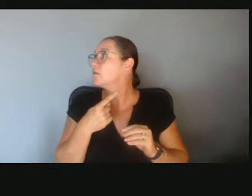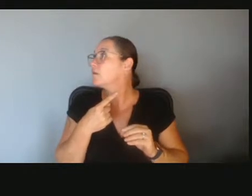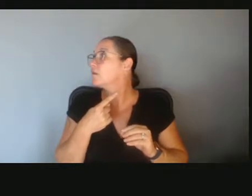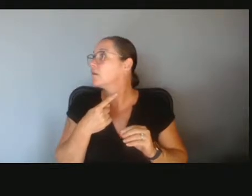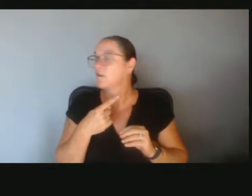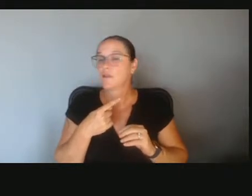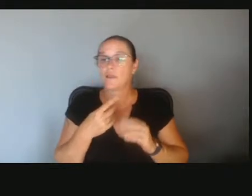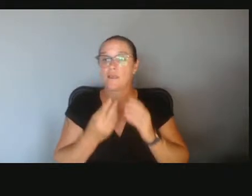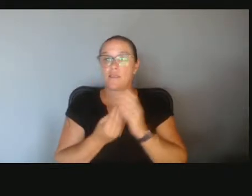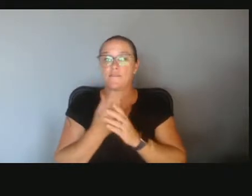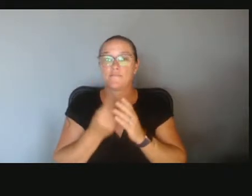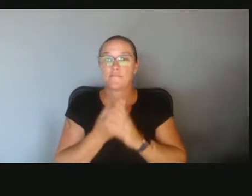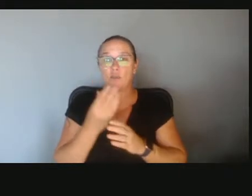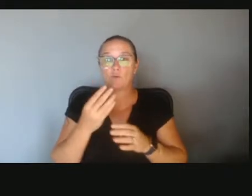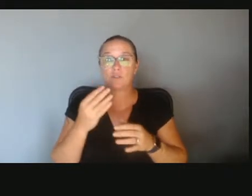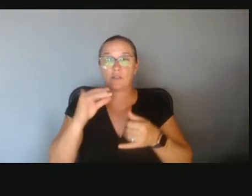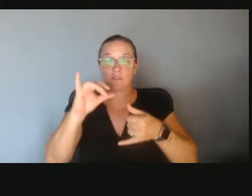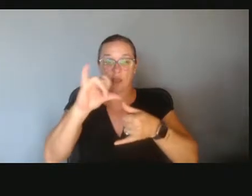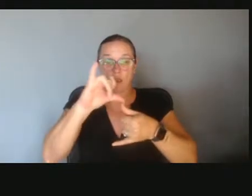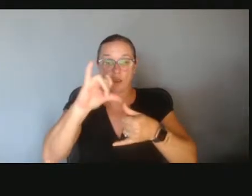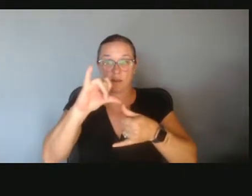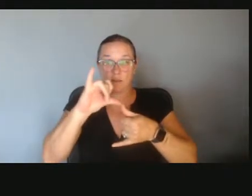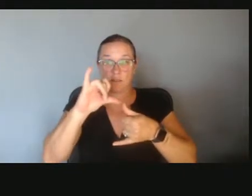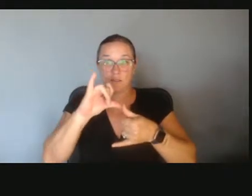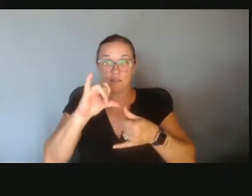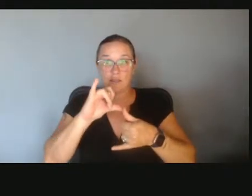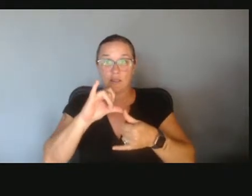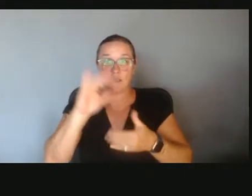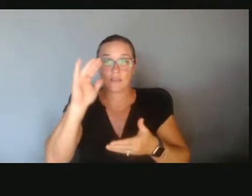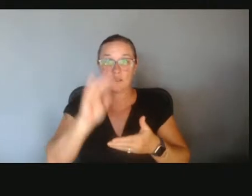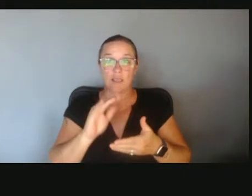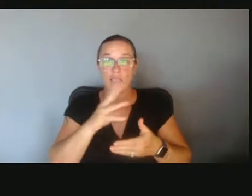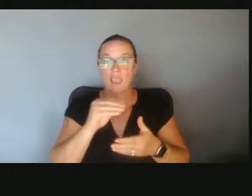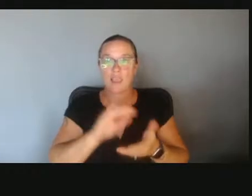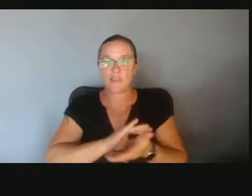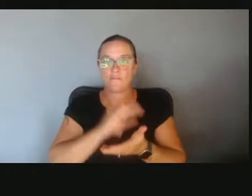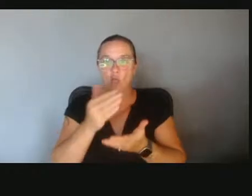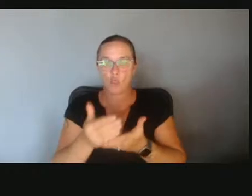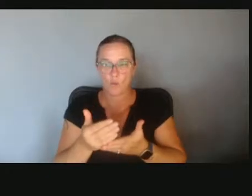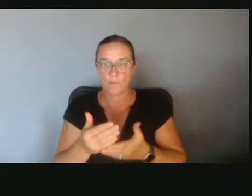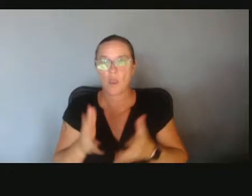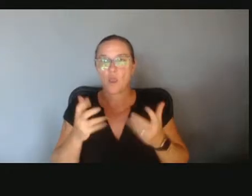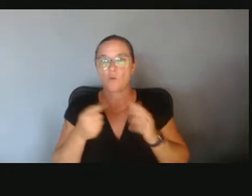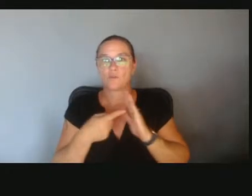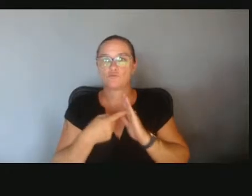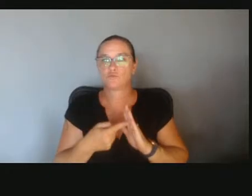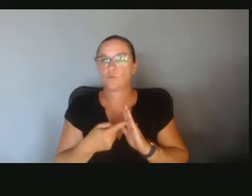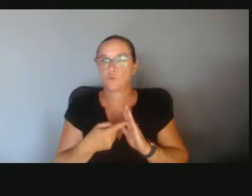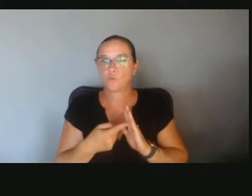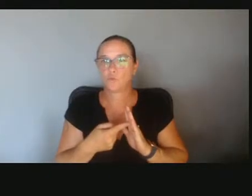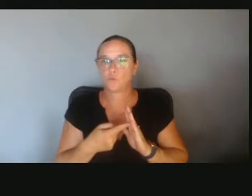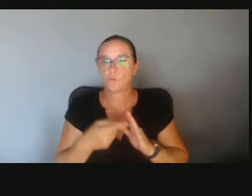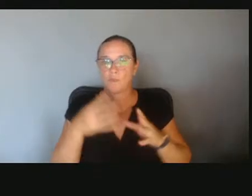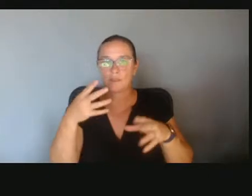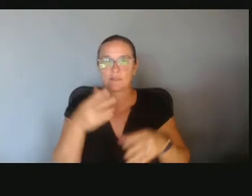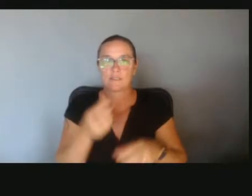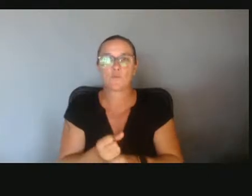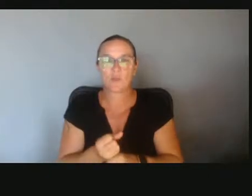fountain heights, and we have a volume here as well. While we showed you guys these summaries at the